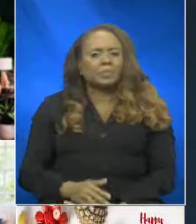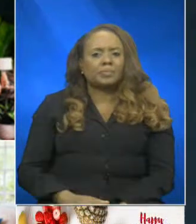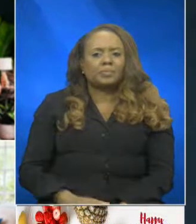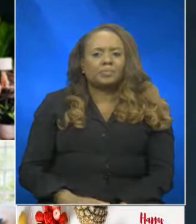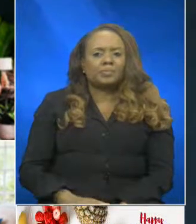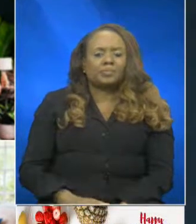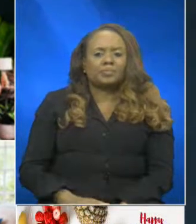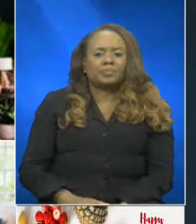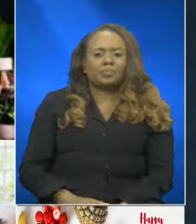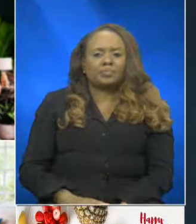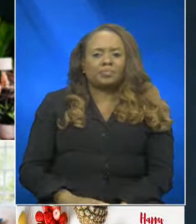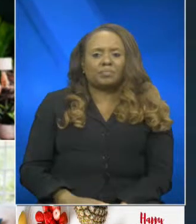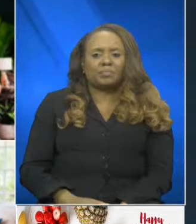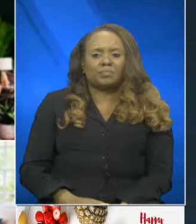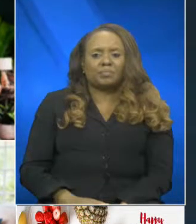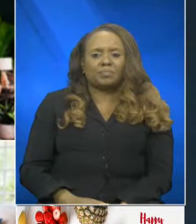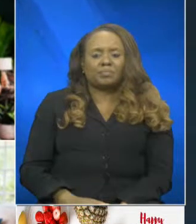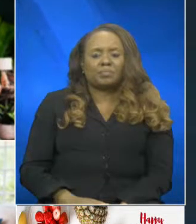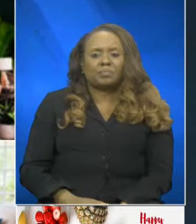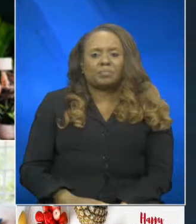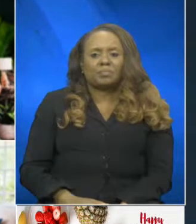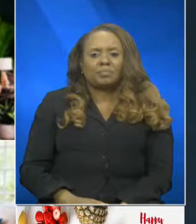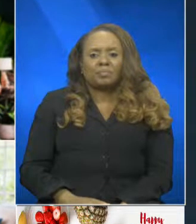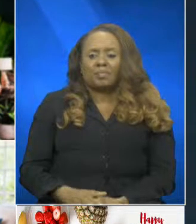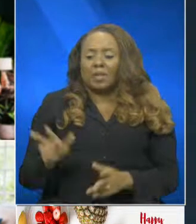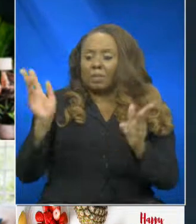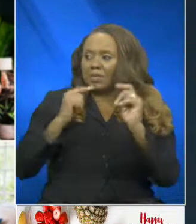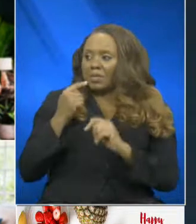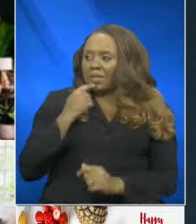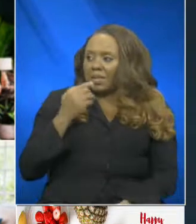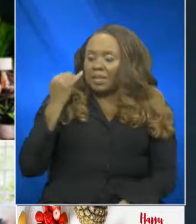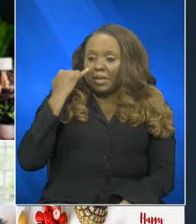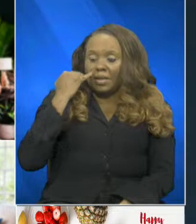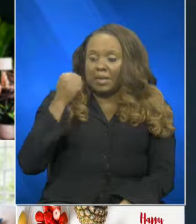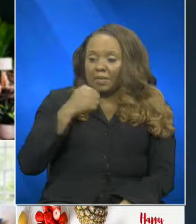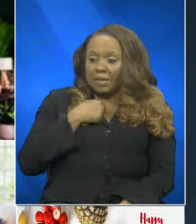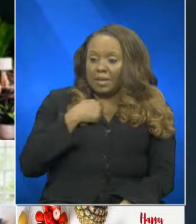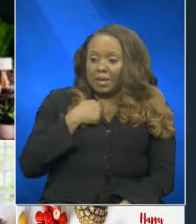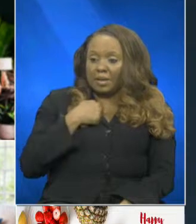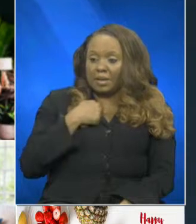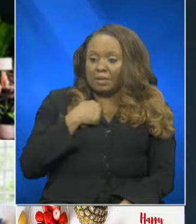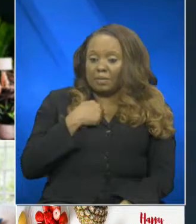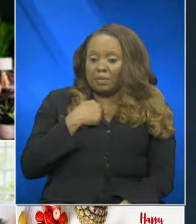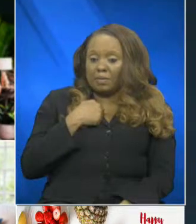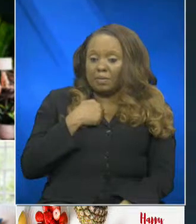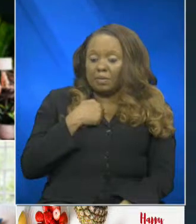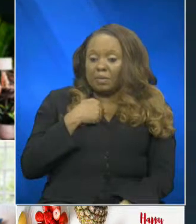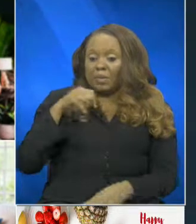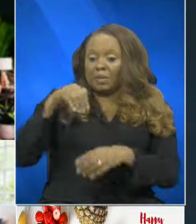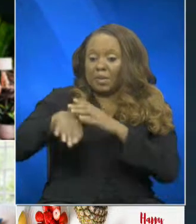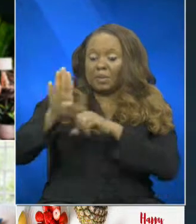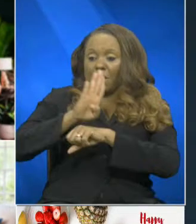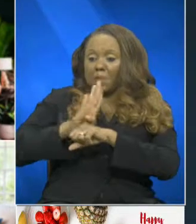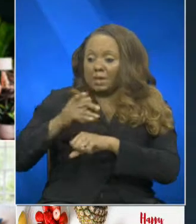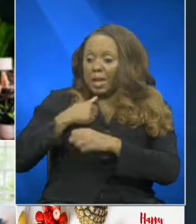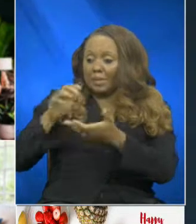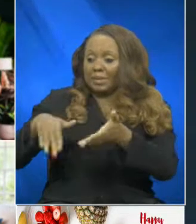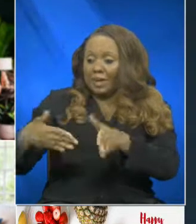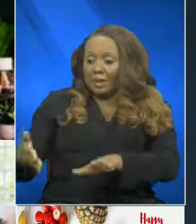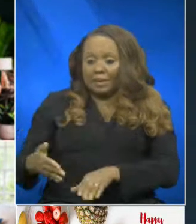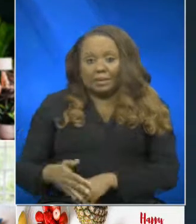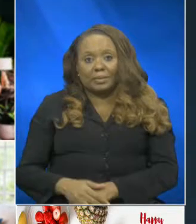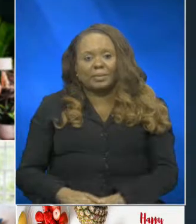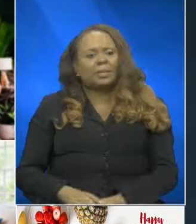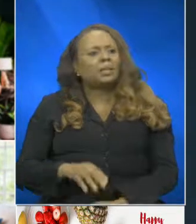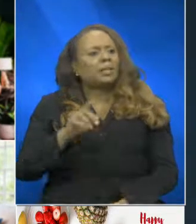I always, people have said to me, if I was in Barbados, I would die. Because why? What interests me, Nello, is